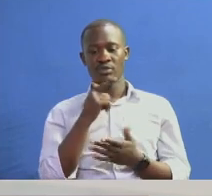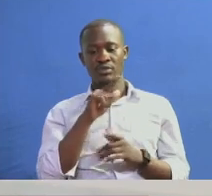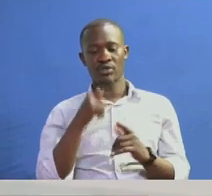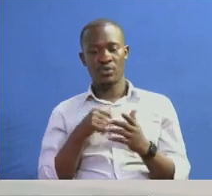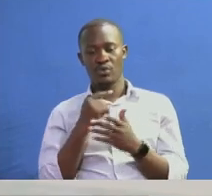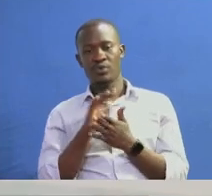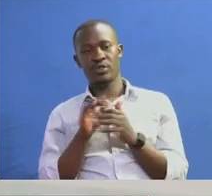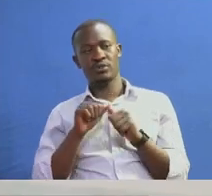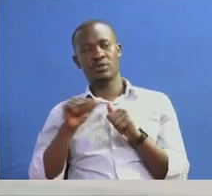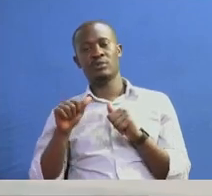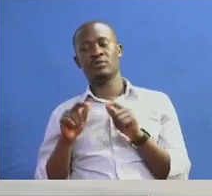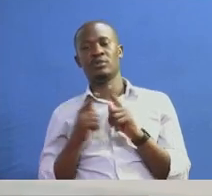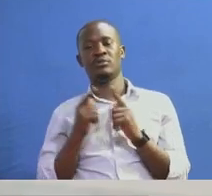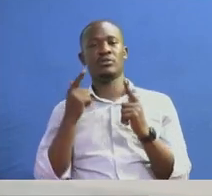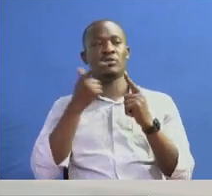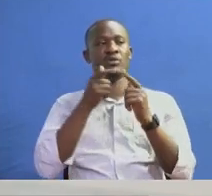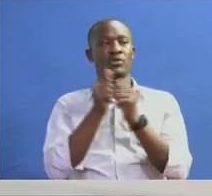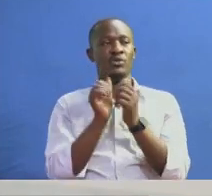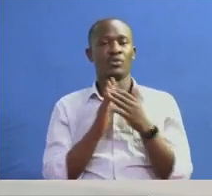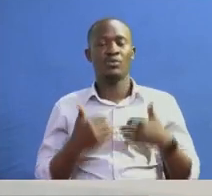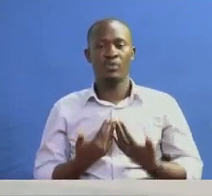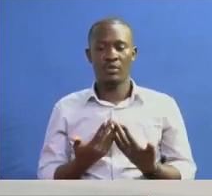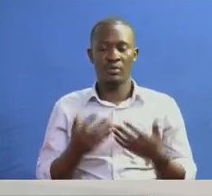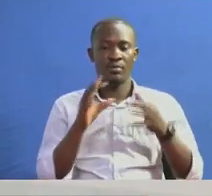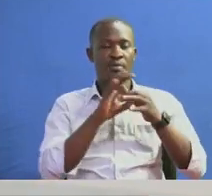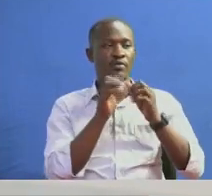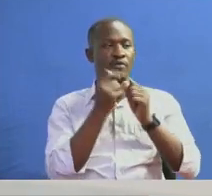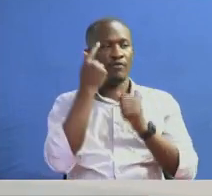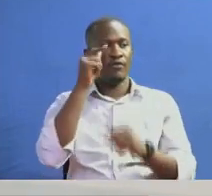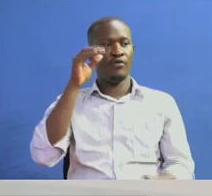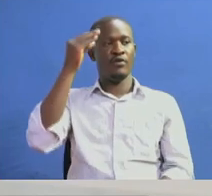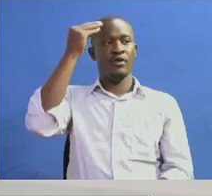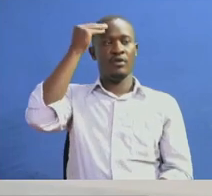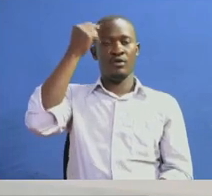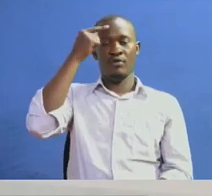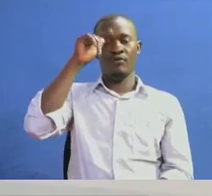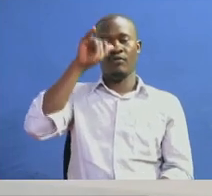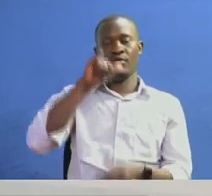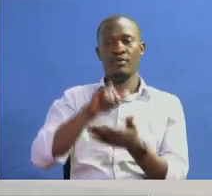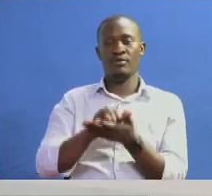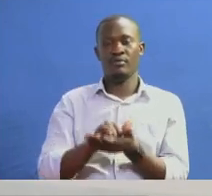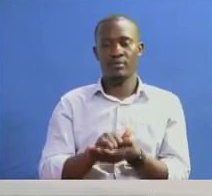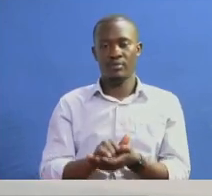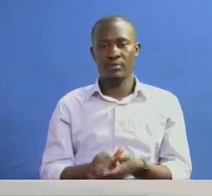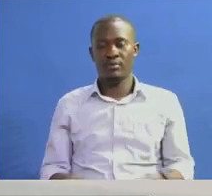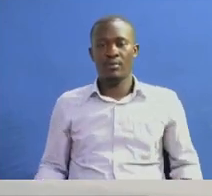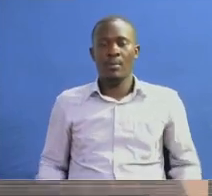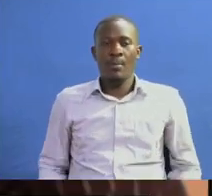are your long-term goals with the Global Partnership for Education as the youth leader for that